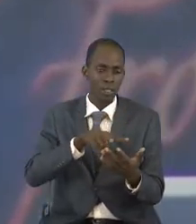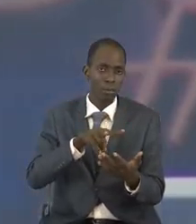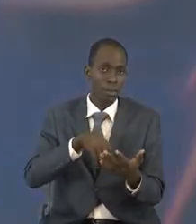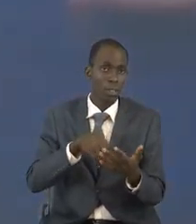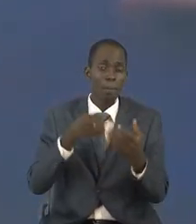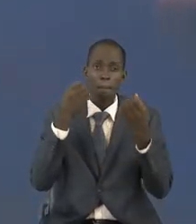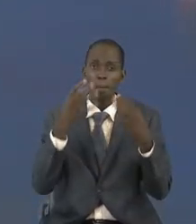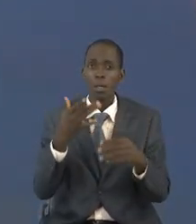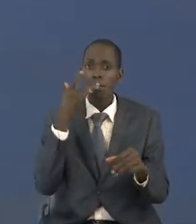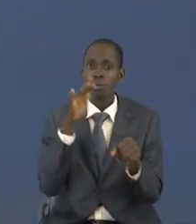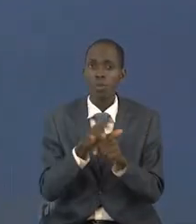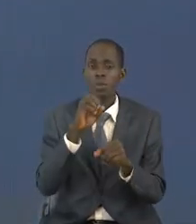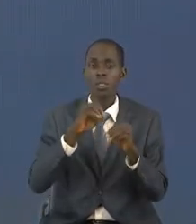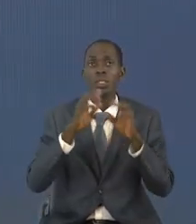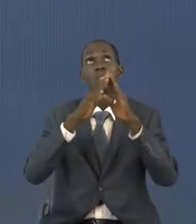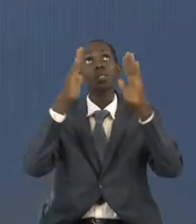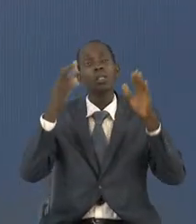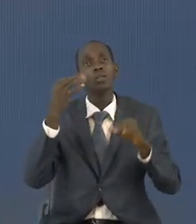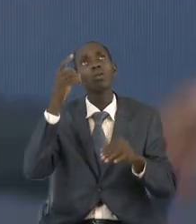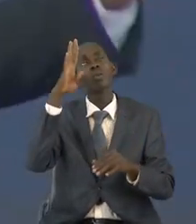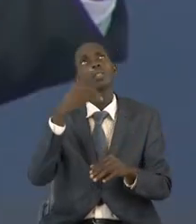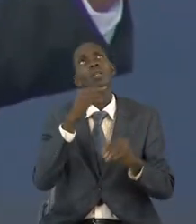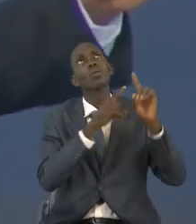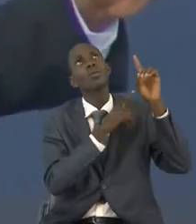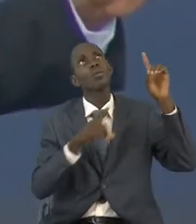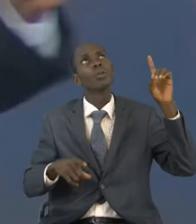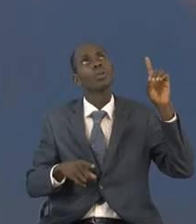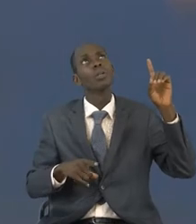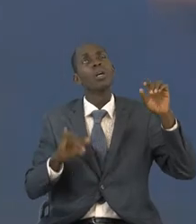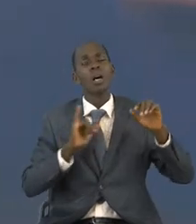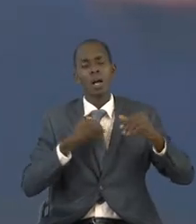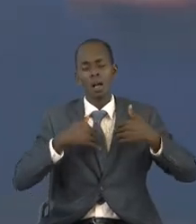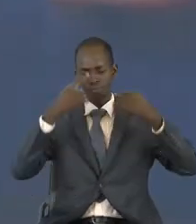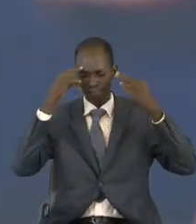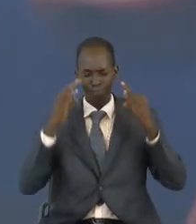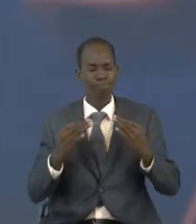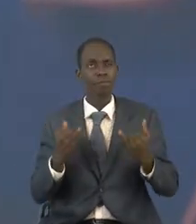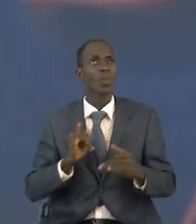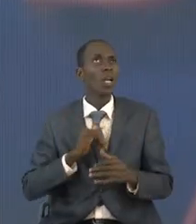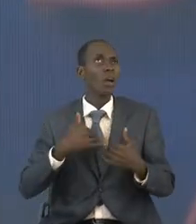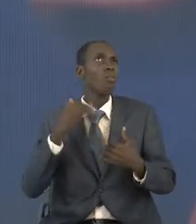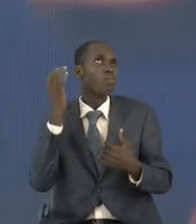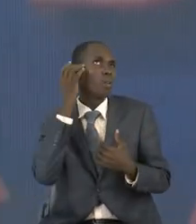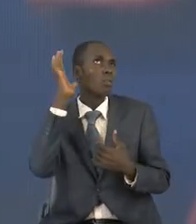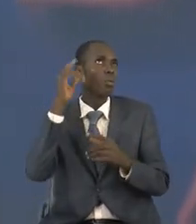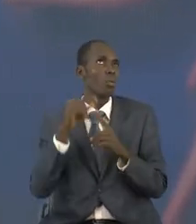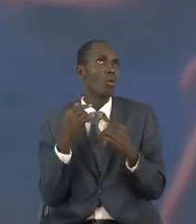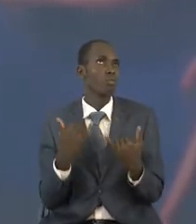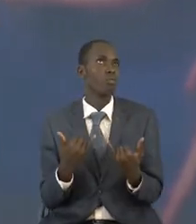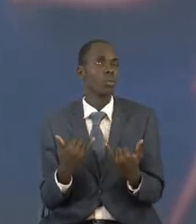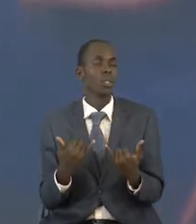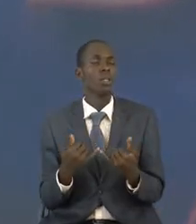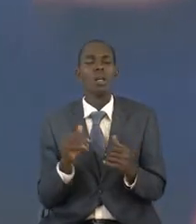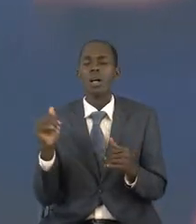God? And we say, Lord, I've made up my mind now. I've heard the word today. Anywhere